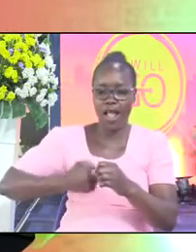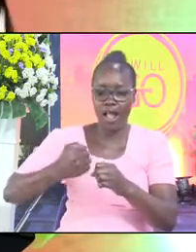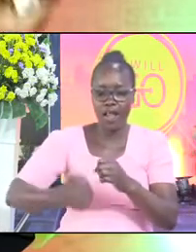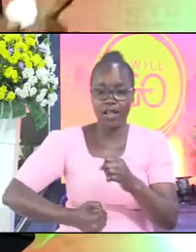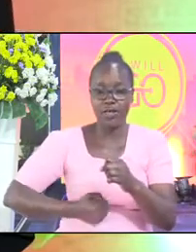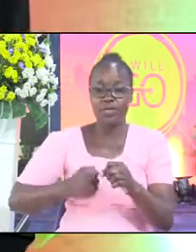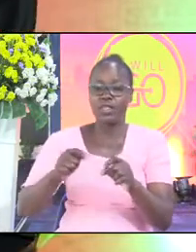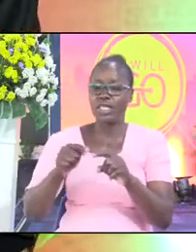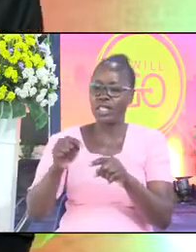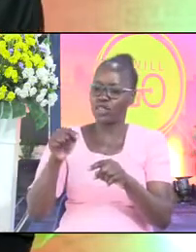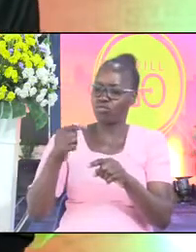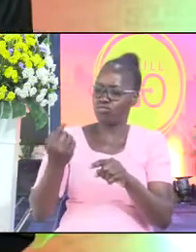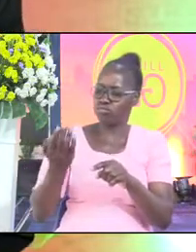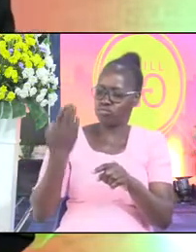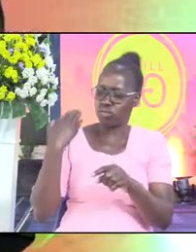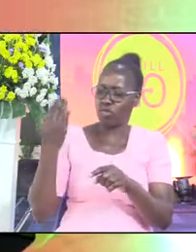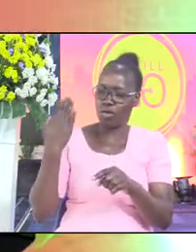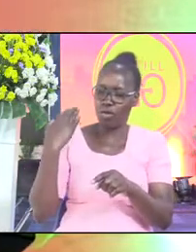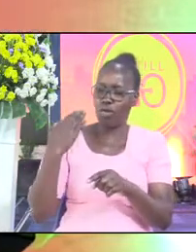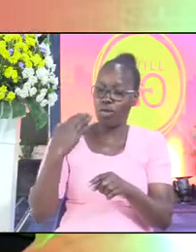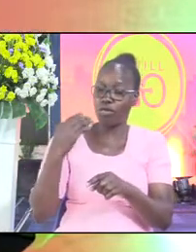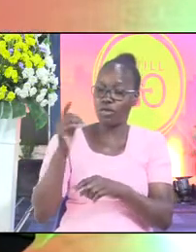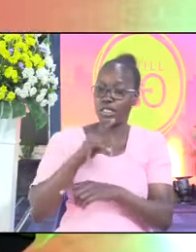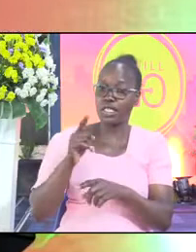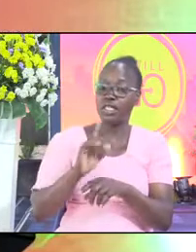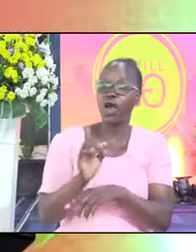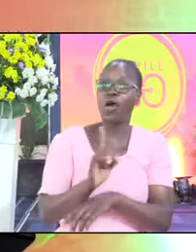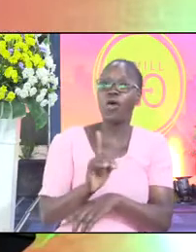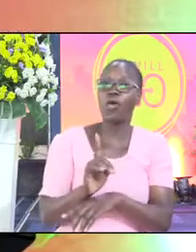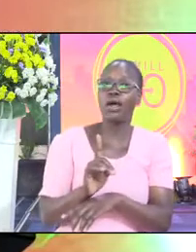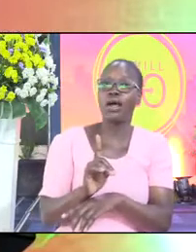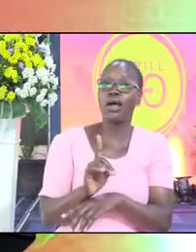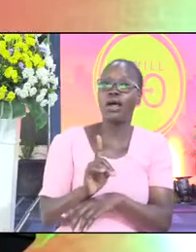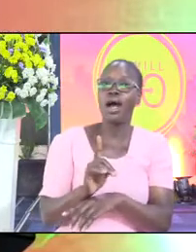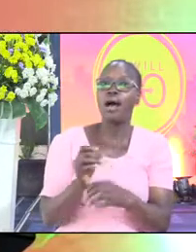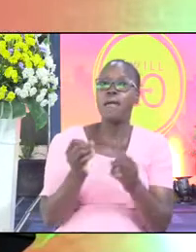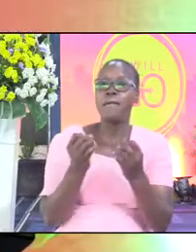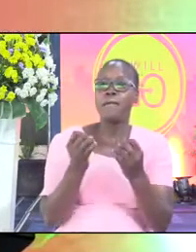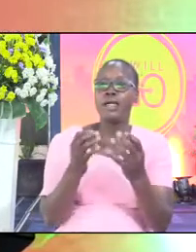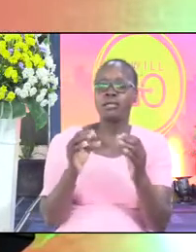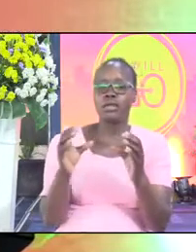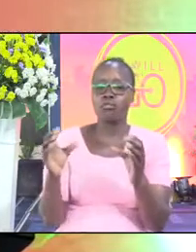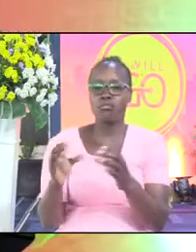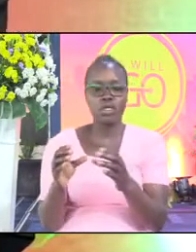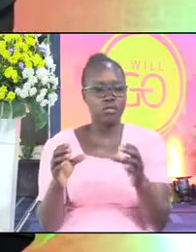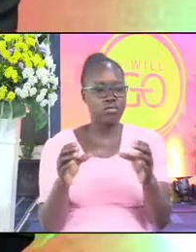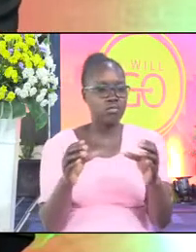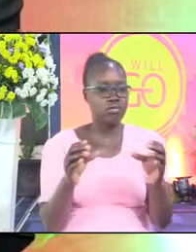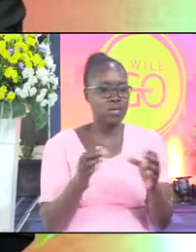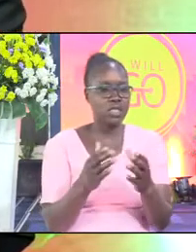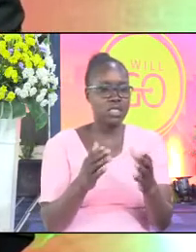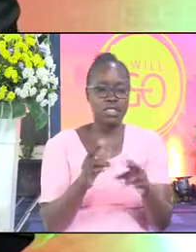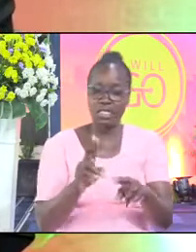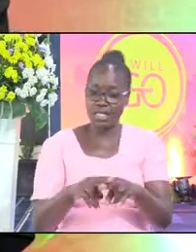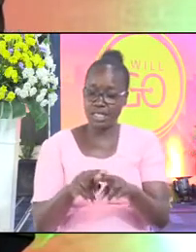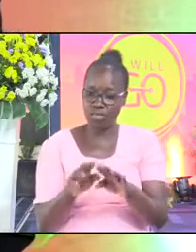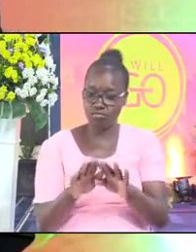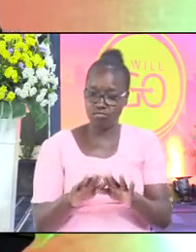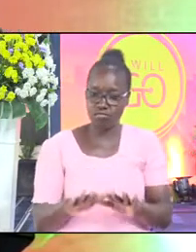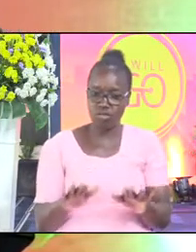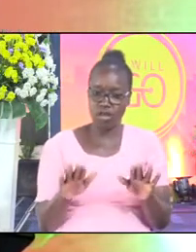In those days, where many of the lands where those feet sat